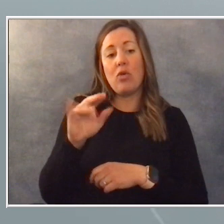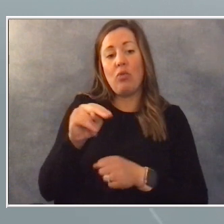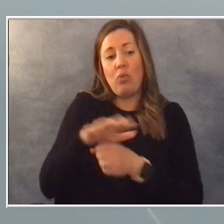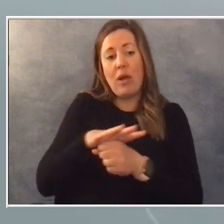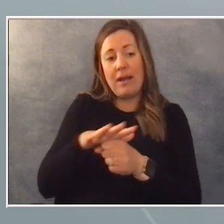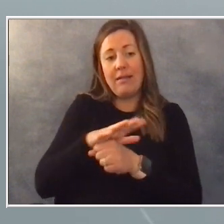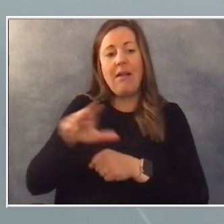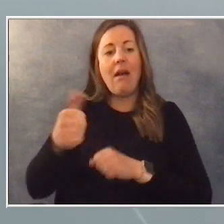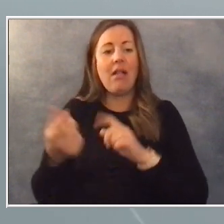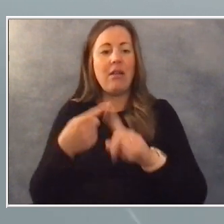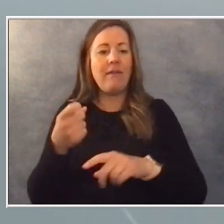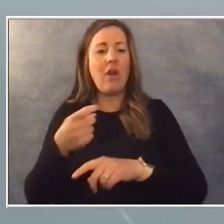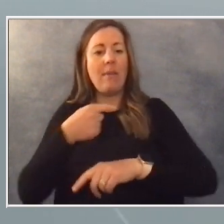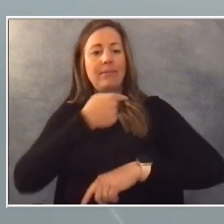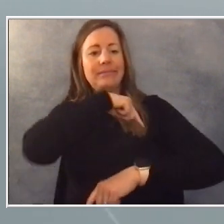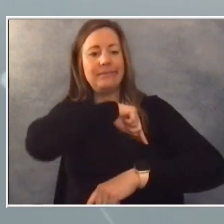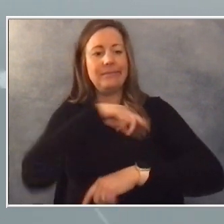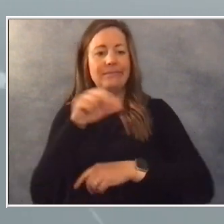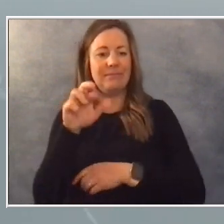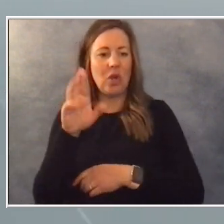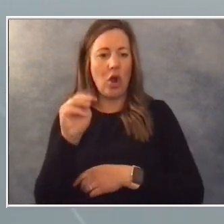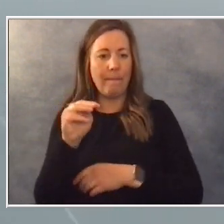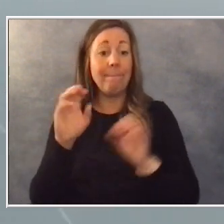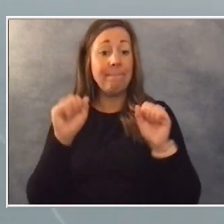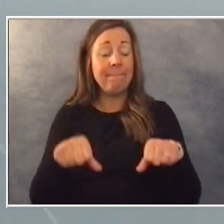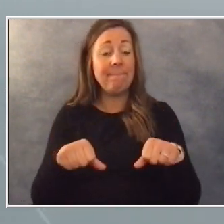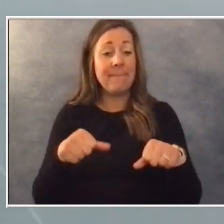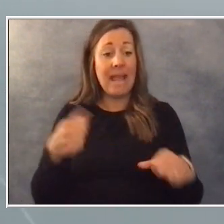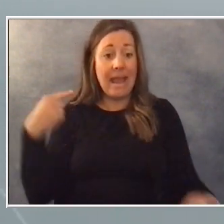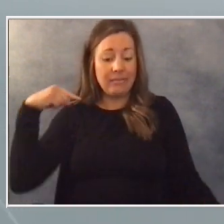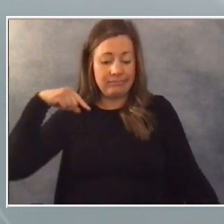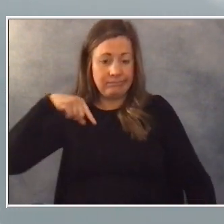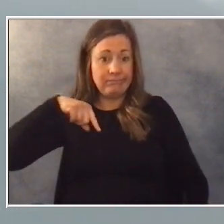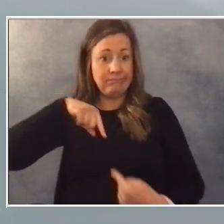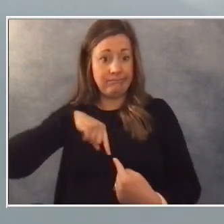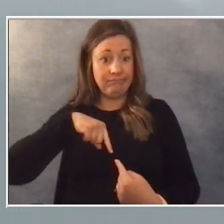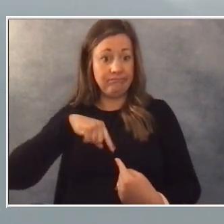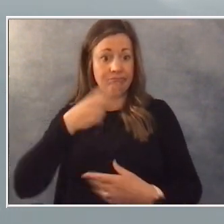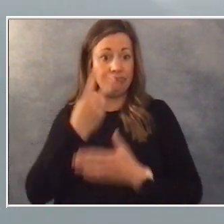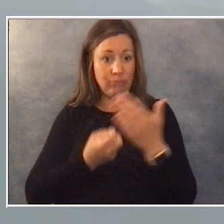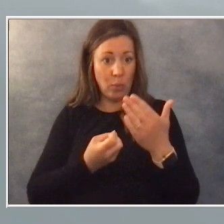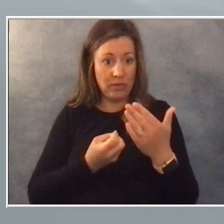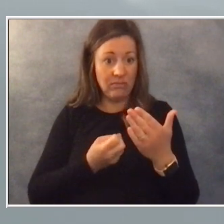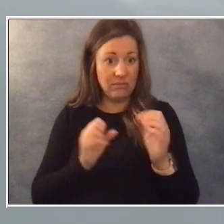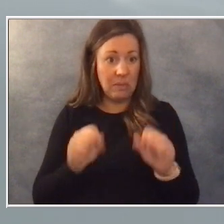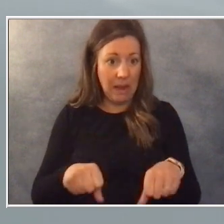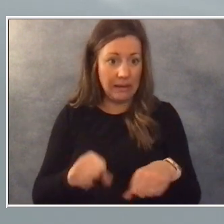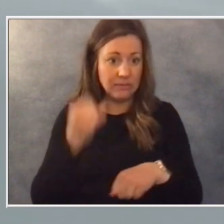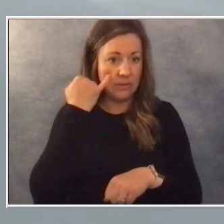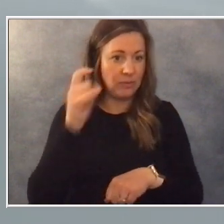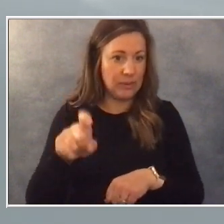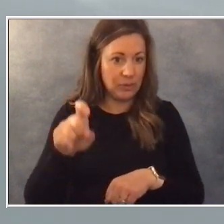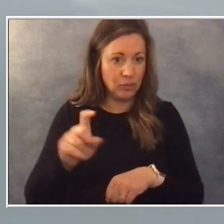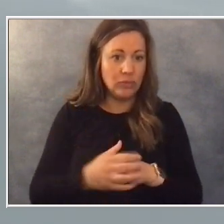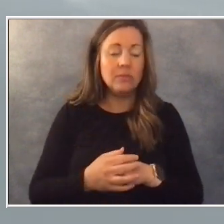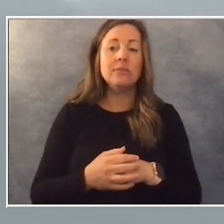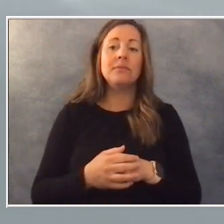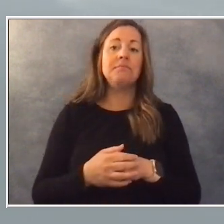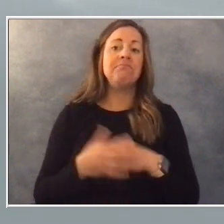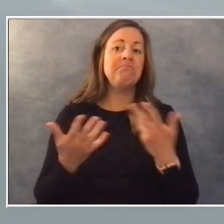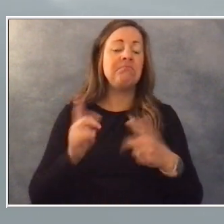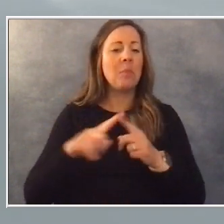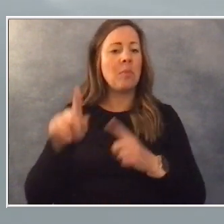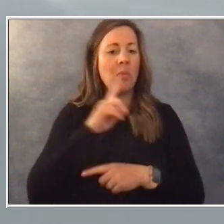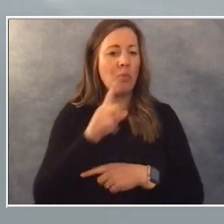can get at it from both directions that way. If we need to go down a little, one vessel to get to another one, we can do that now. But we're